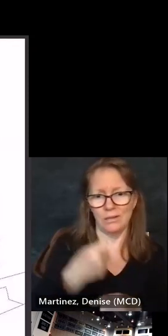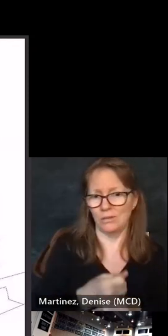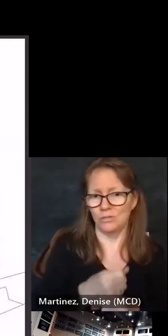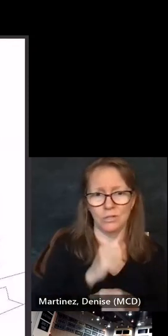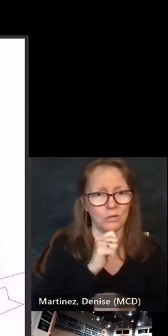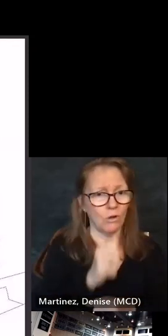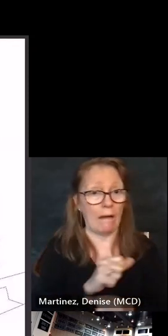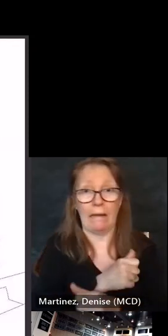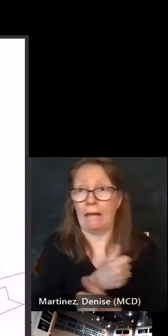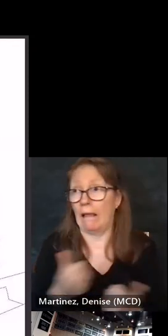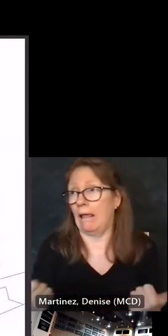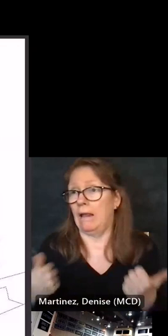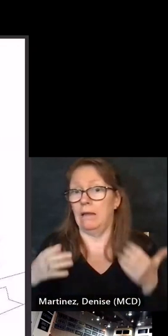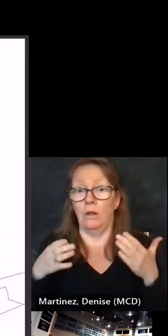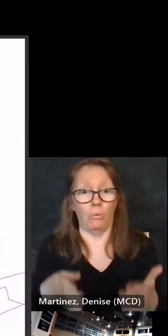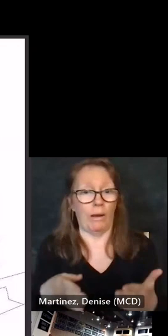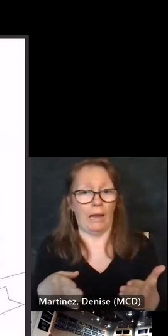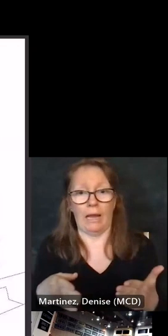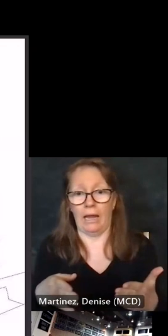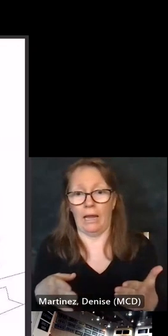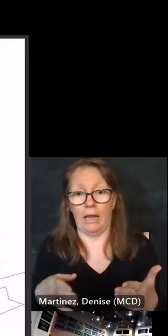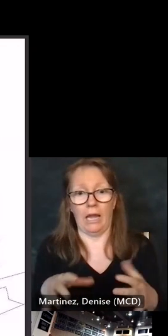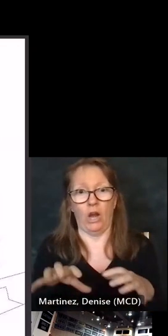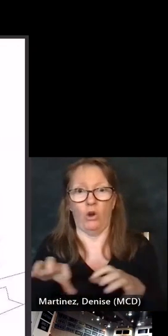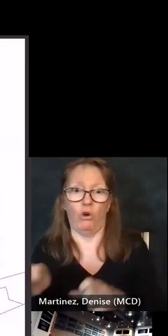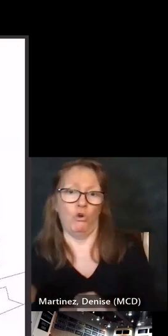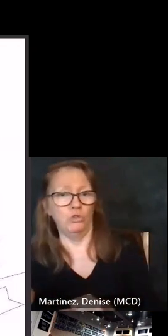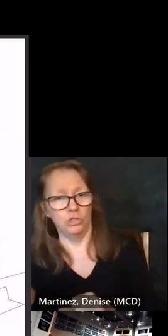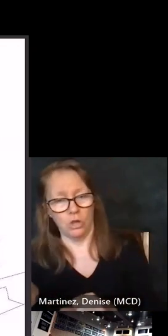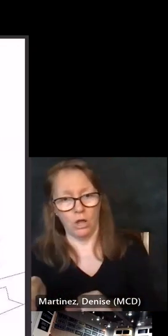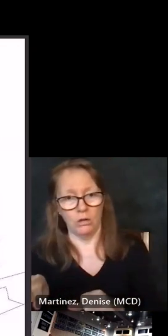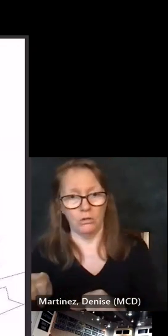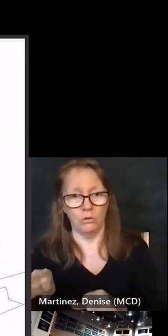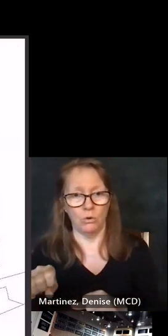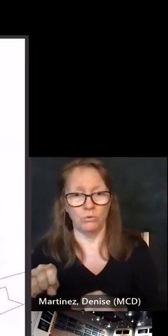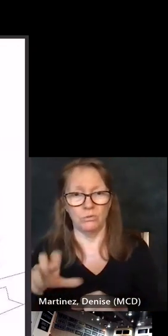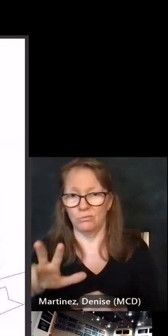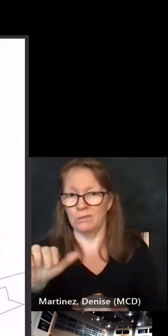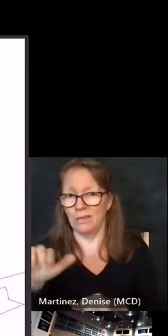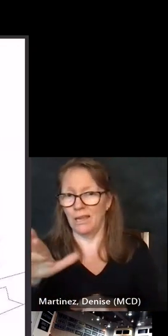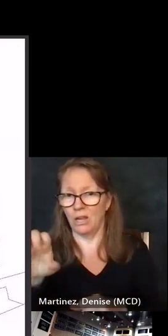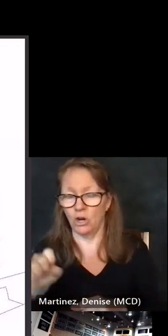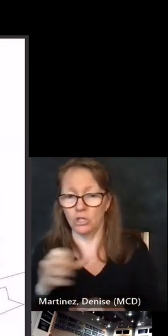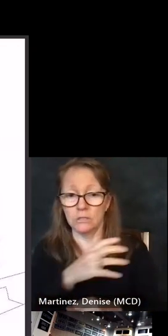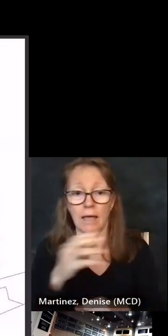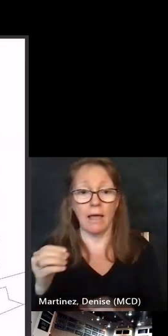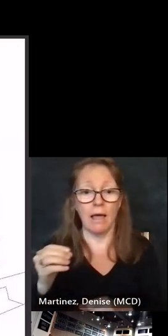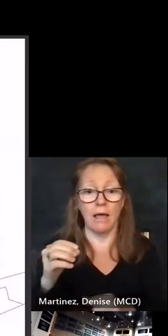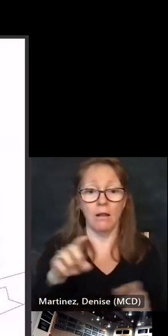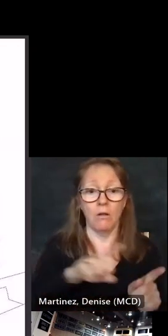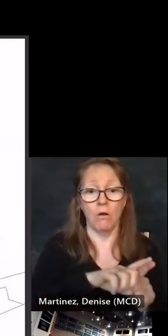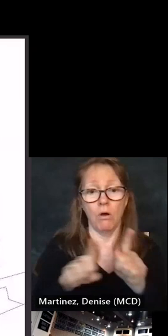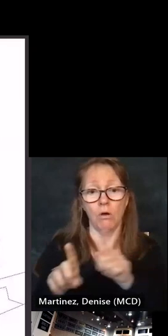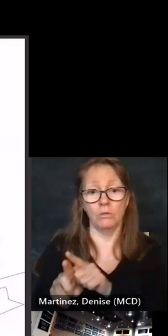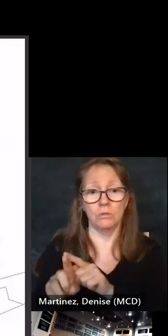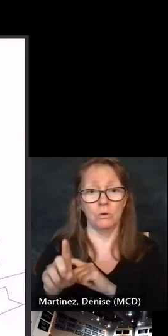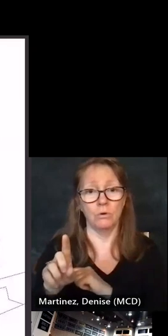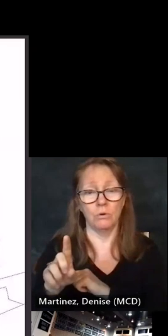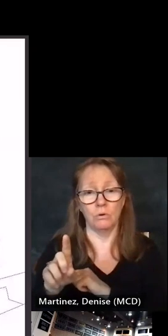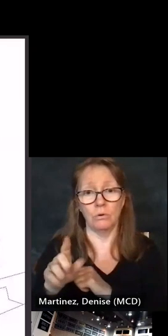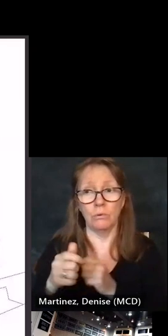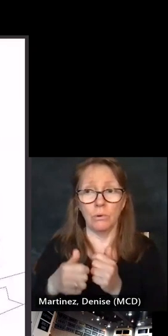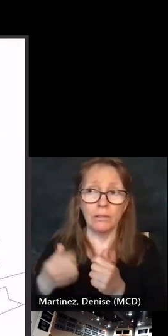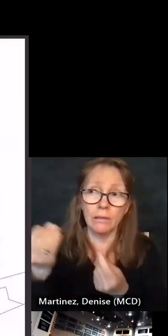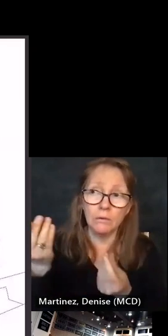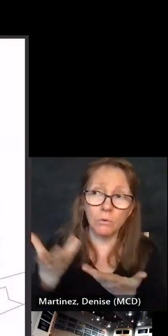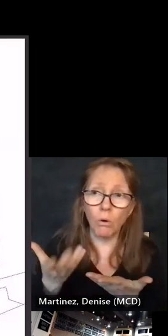way, shape, or form encroach upon those 8 acres. We've also been told by the TO, well, even if the city gave us